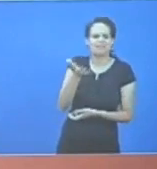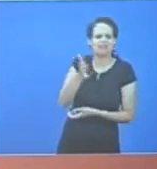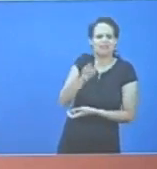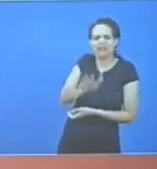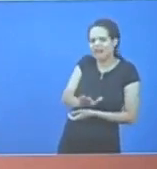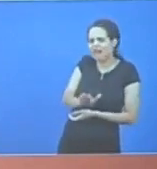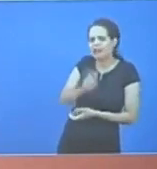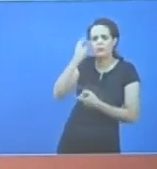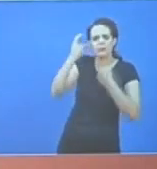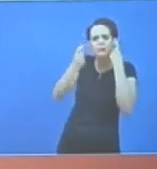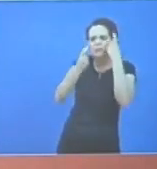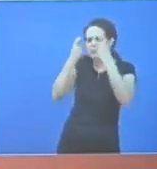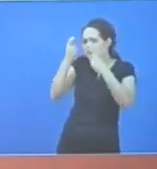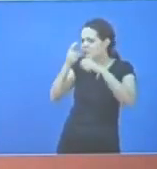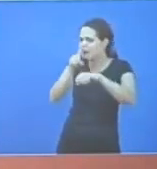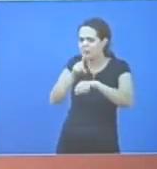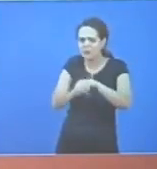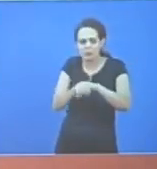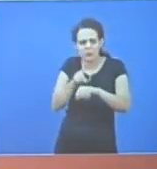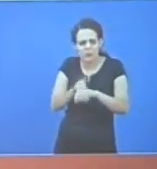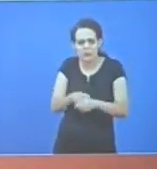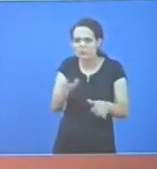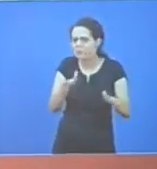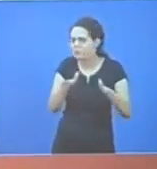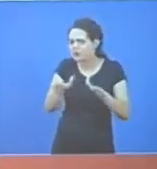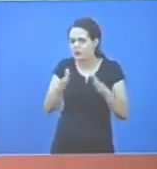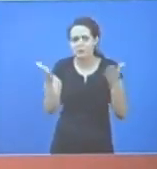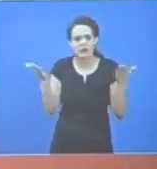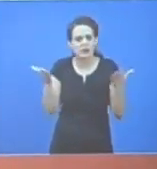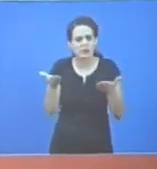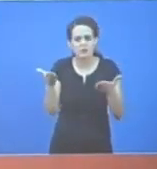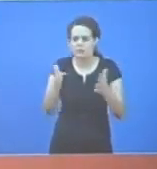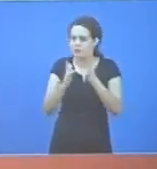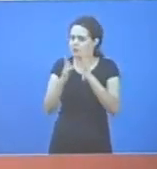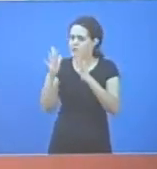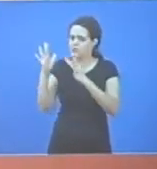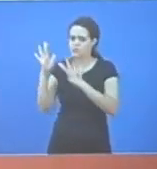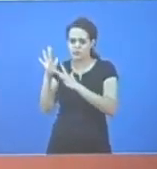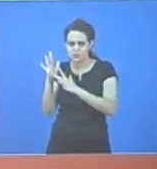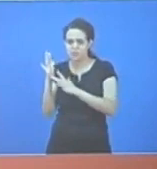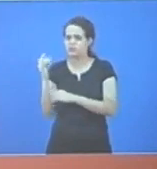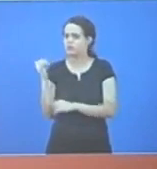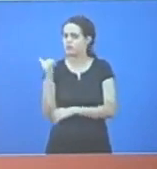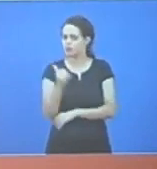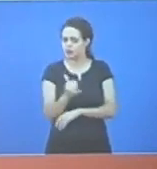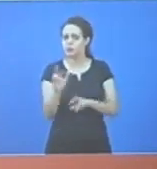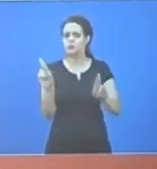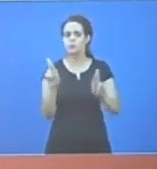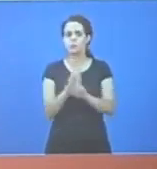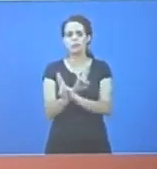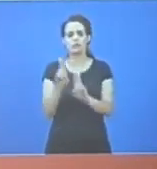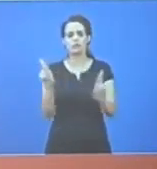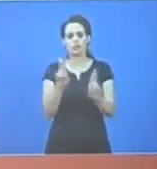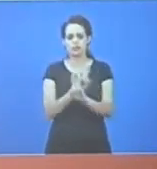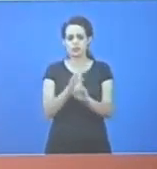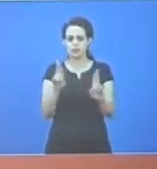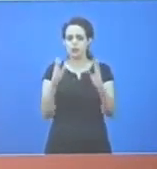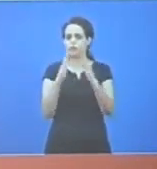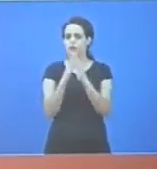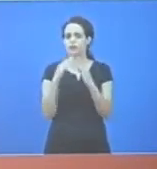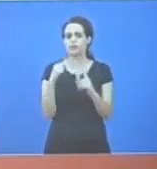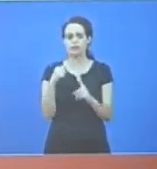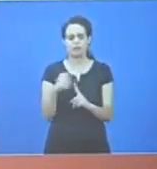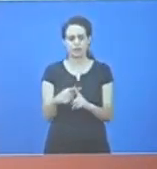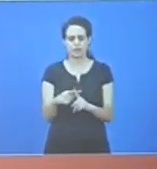is not caring for the moment that him, Jesus, is addressing to the